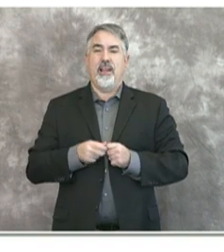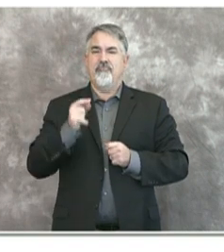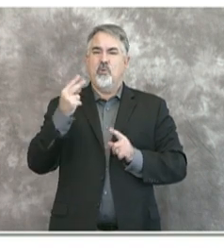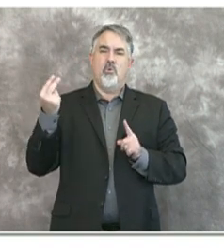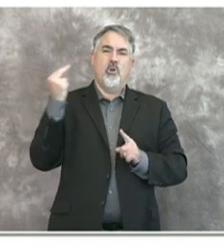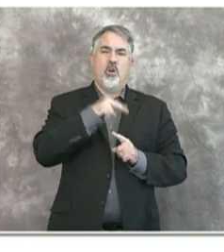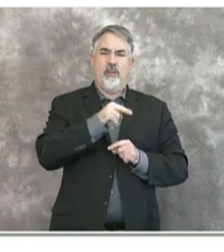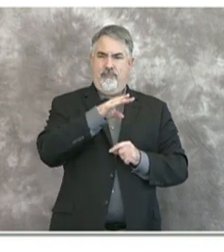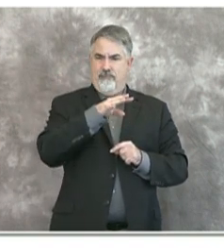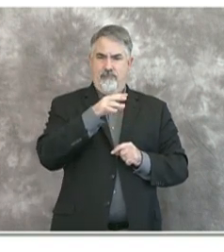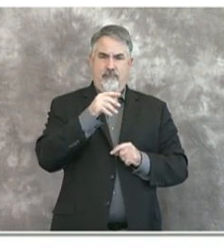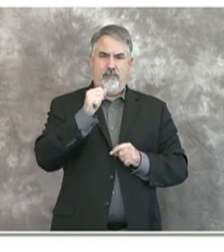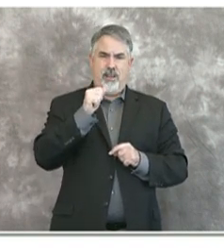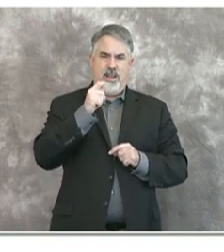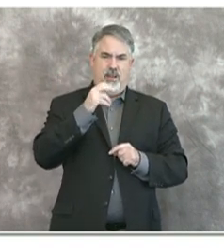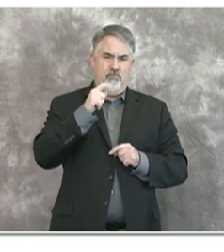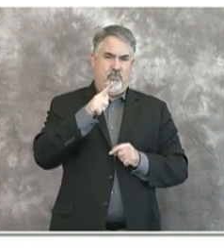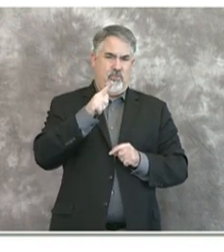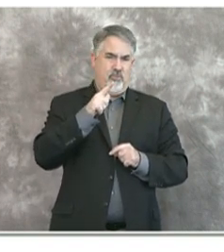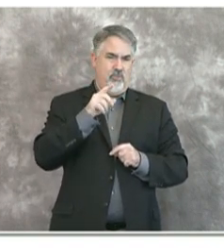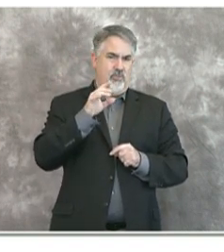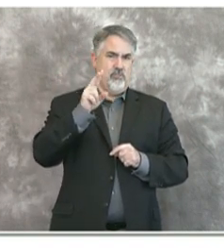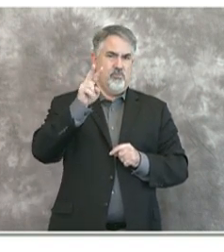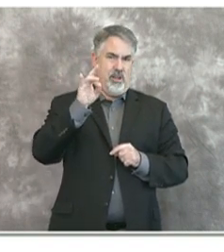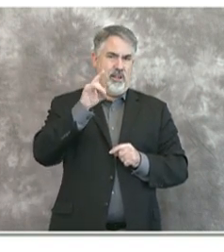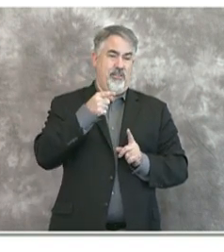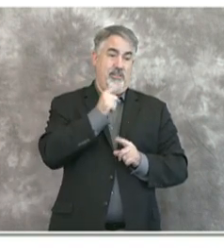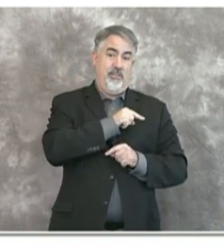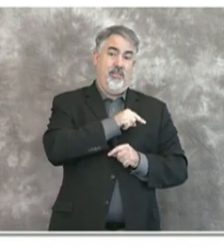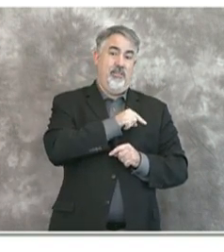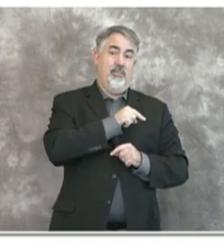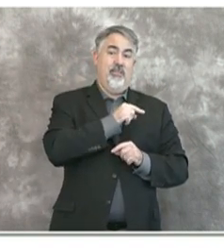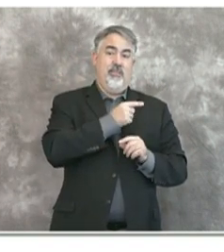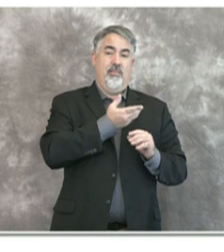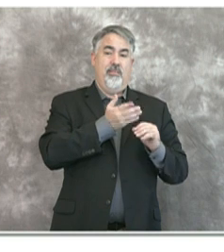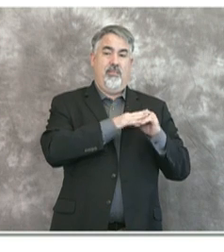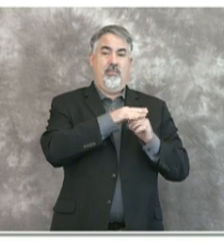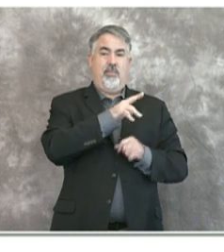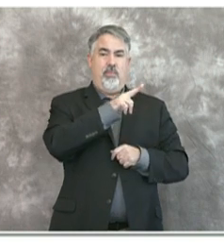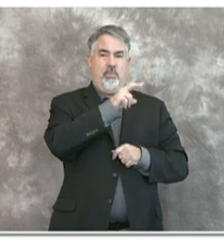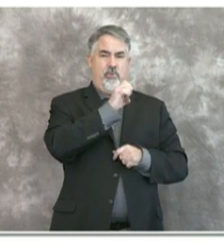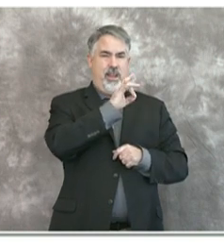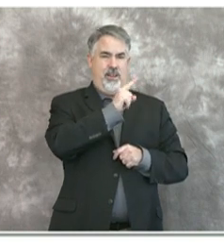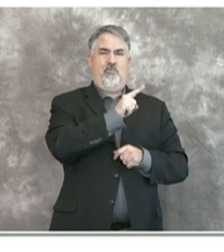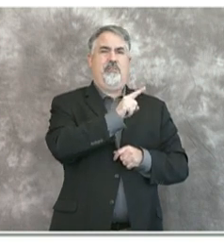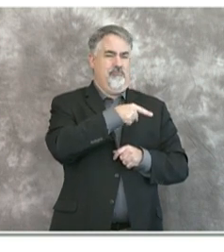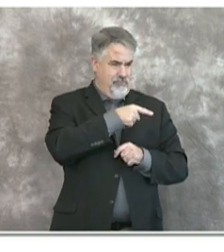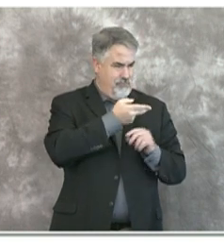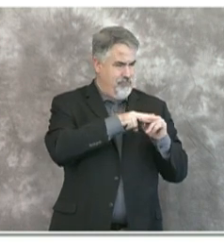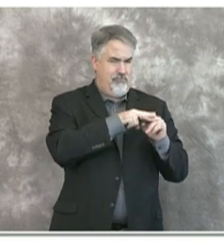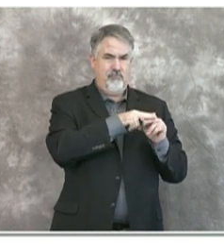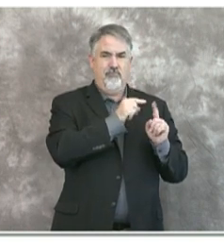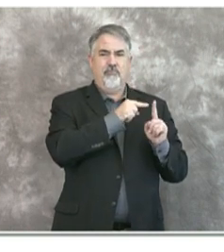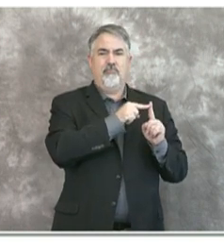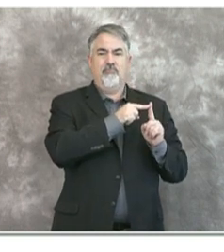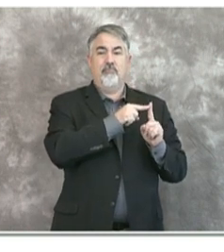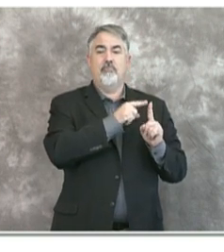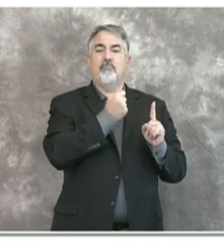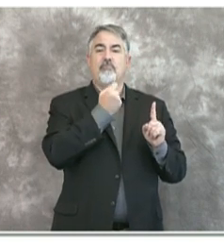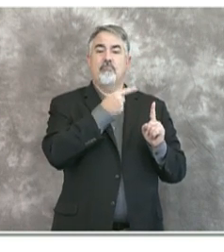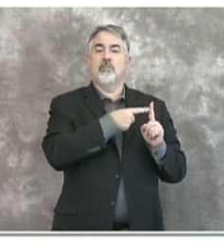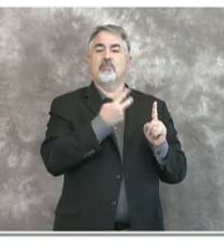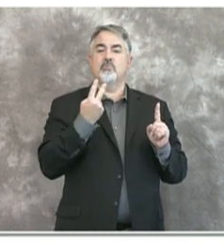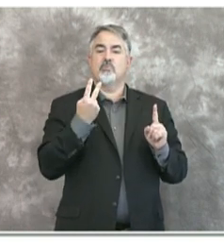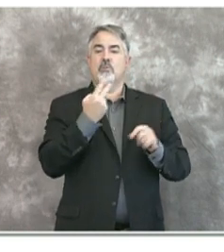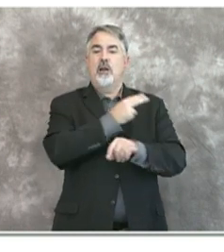there, April 28th, we jumped up to 381. That corresponds with the date that 2 additional hospital systems, Paradise Valley and